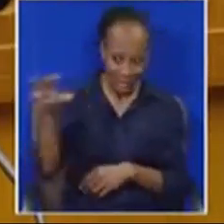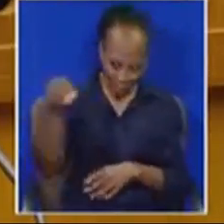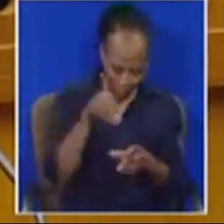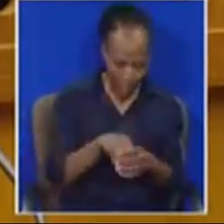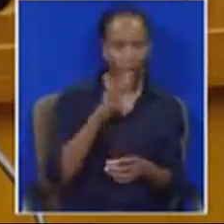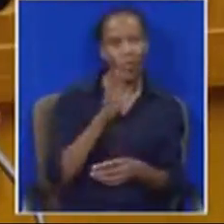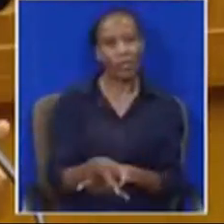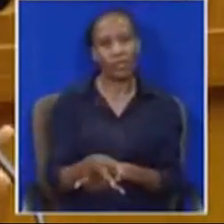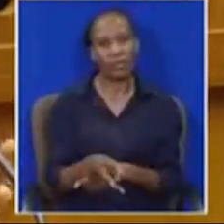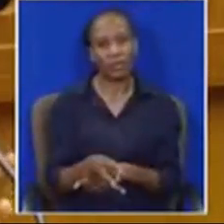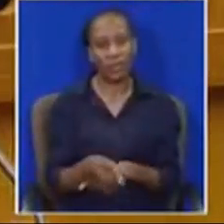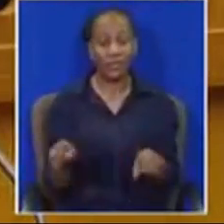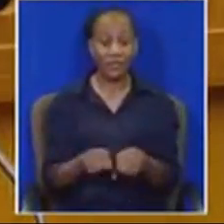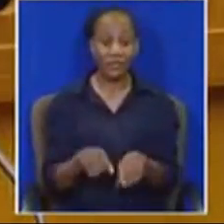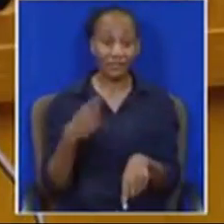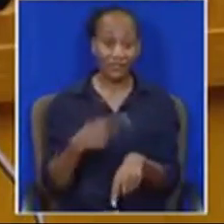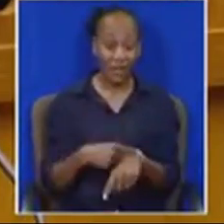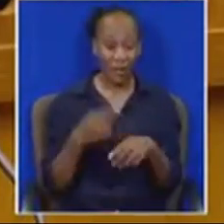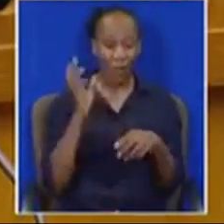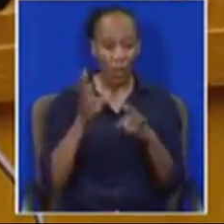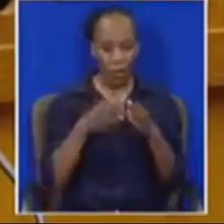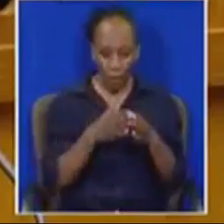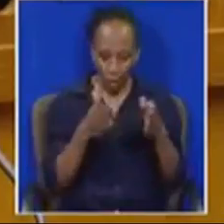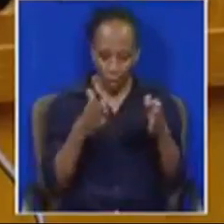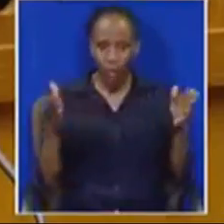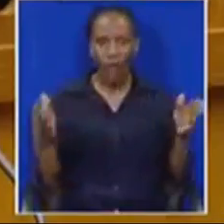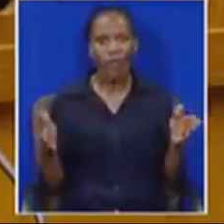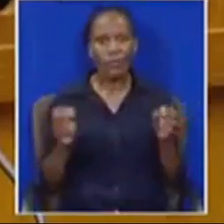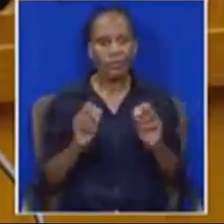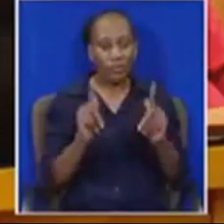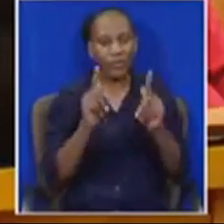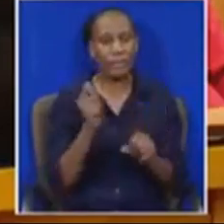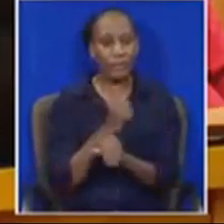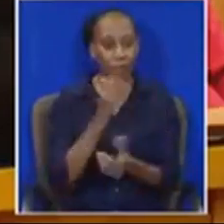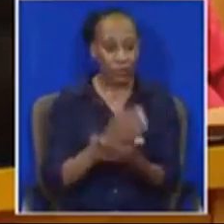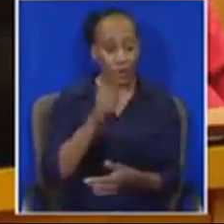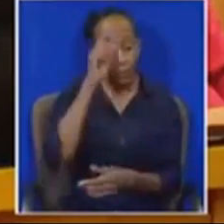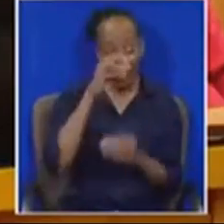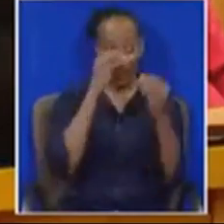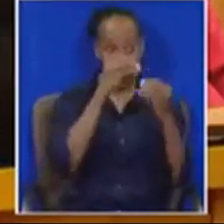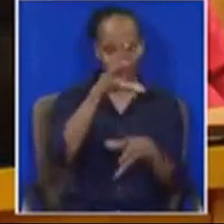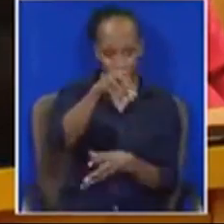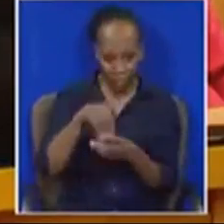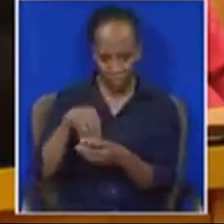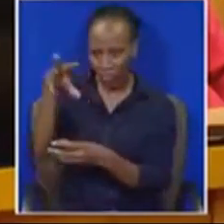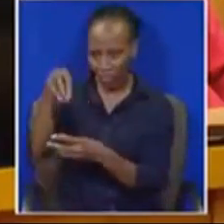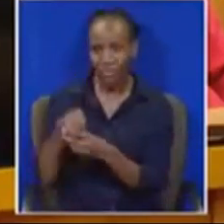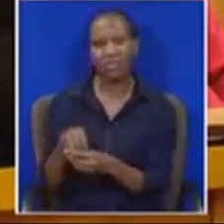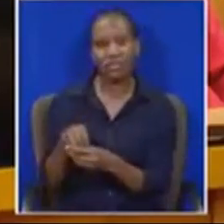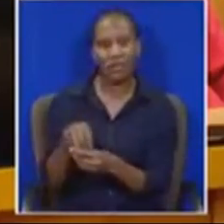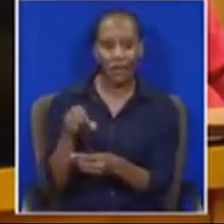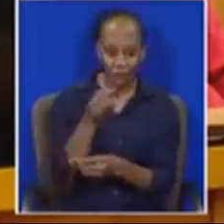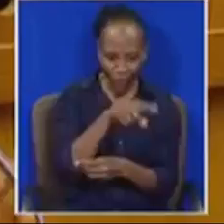policy to open up the market up to new Black entrants and invest in the development of